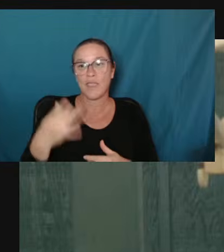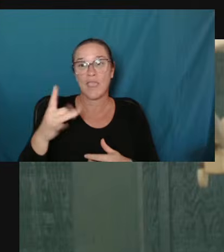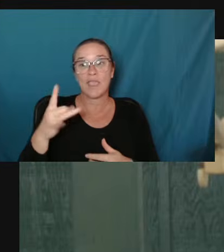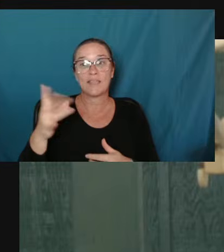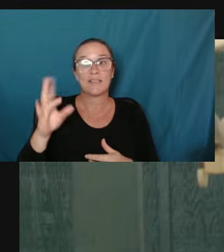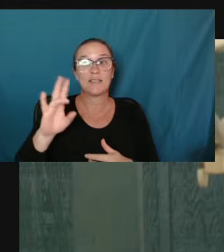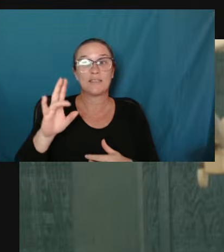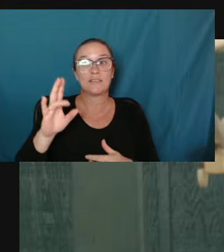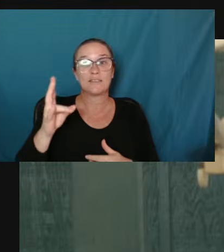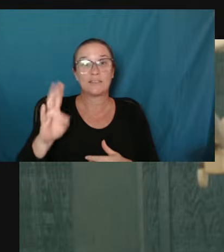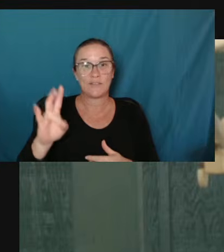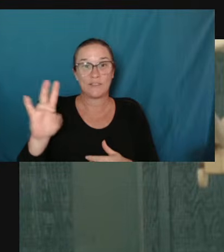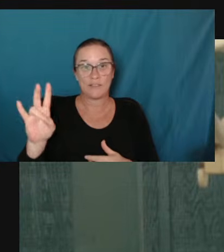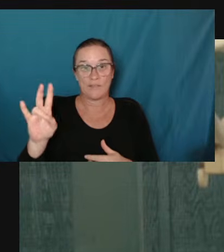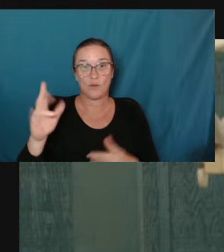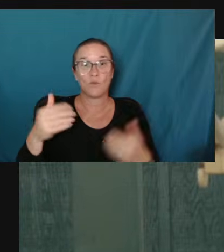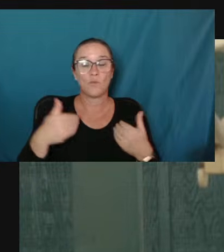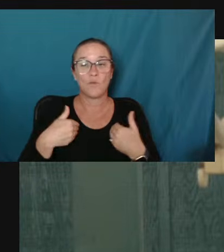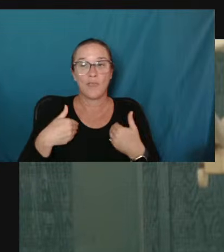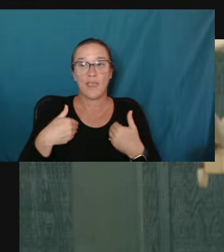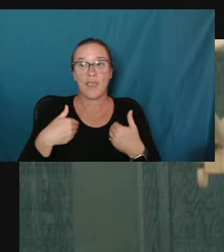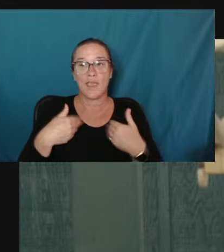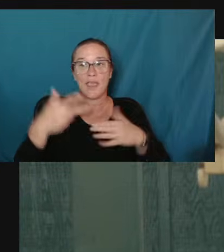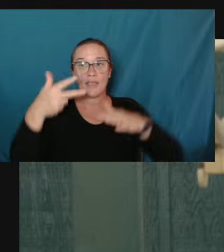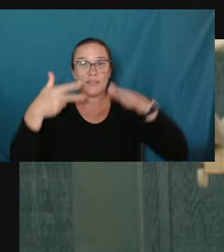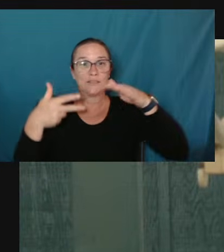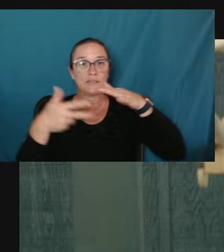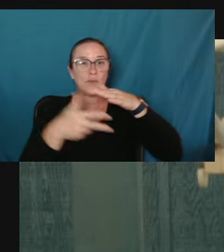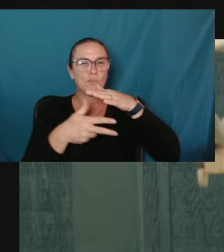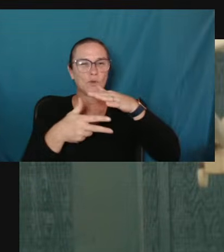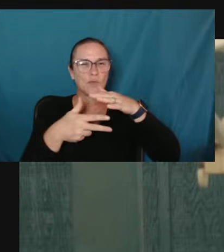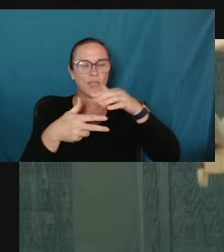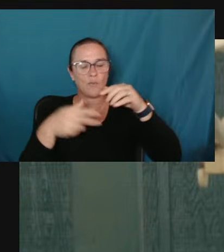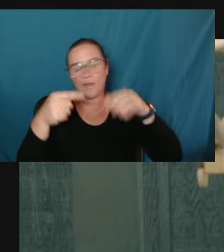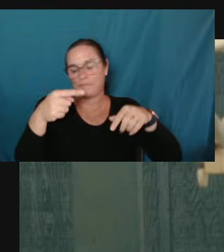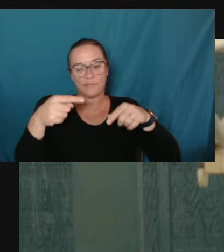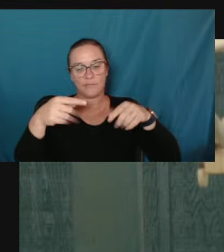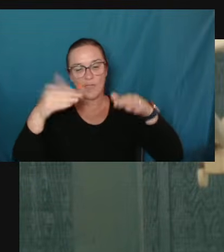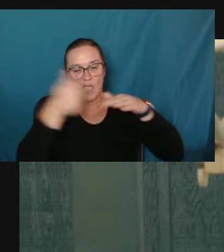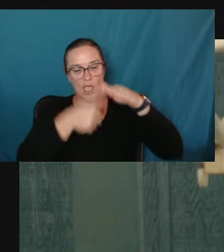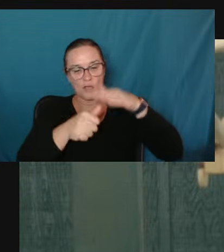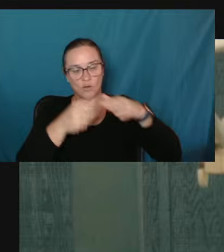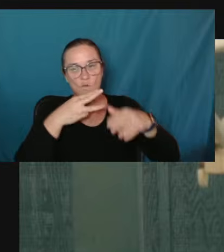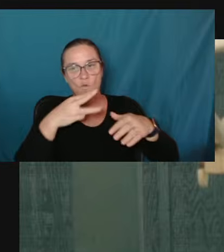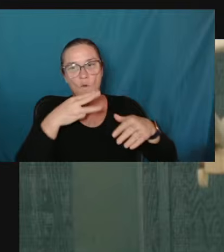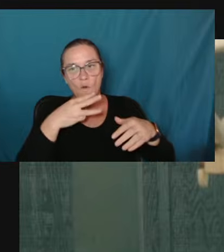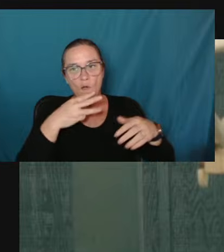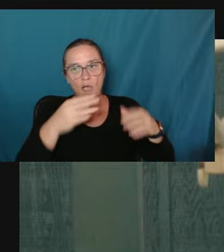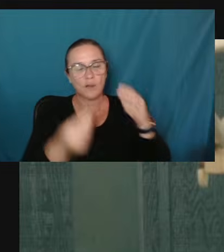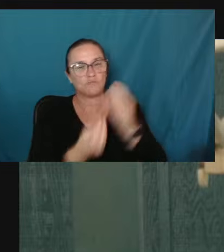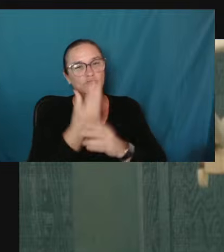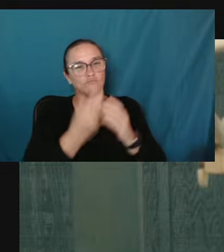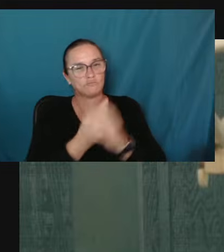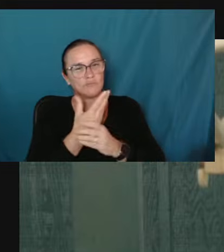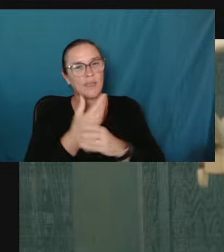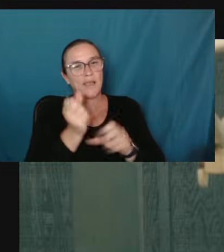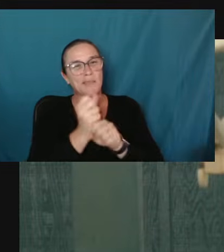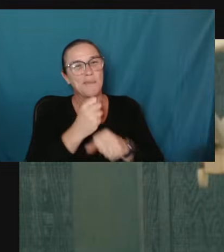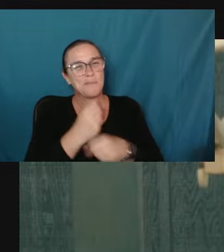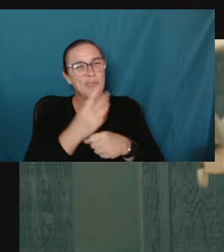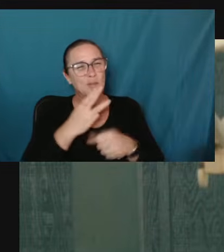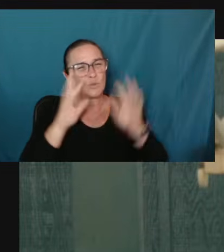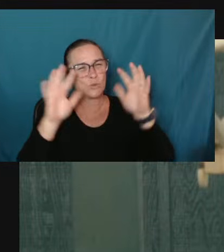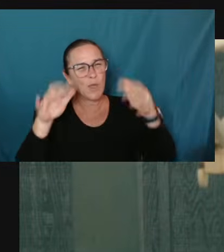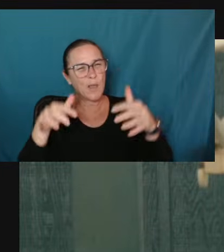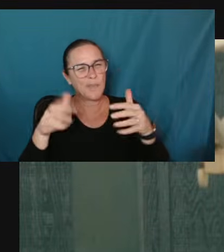1877, we had a submarine eruption off of Mauna Loa that probably generated a tsunami. Hard to know. I